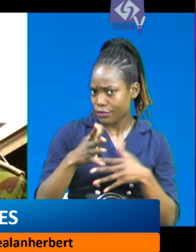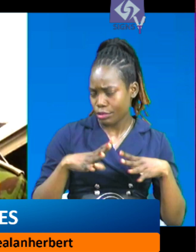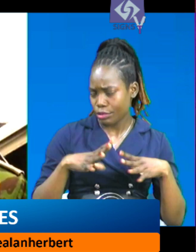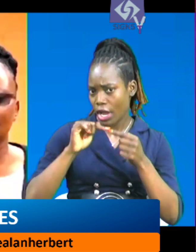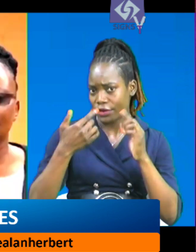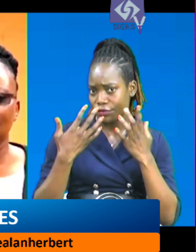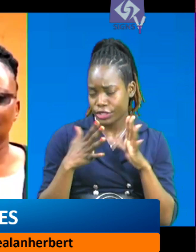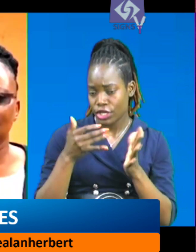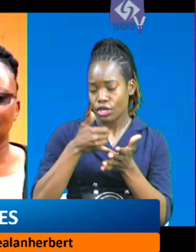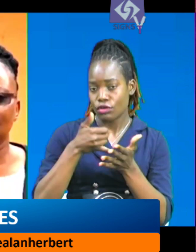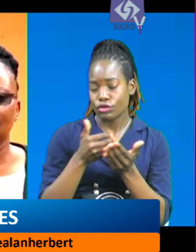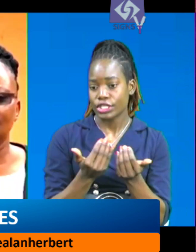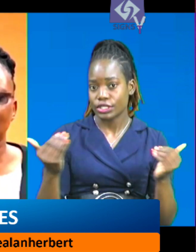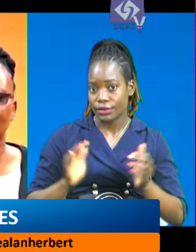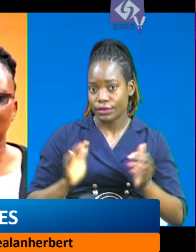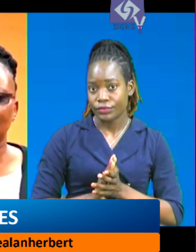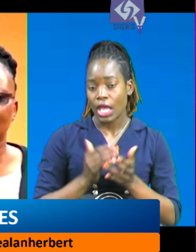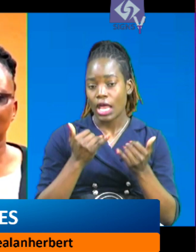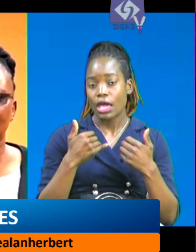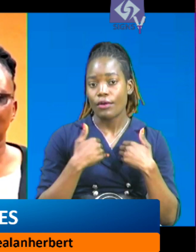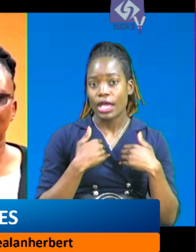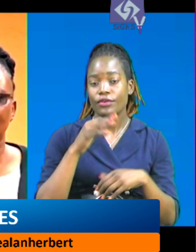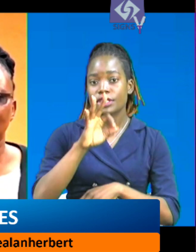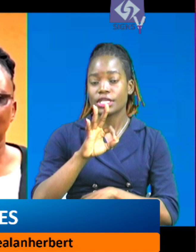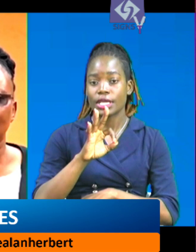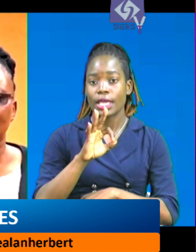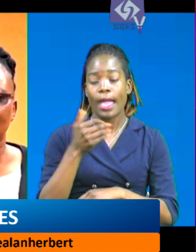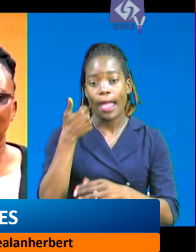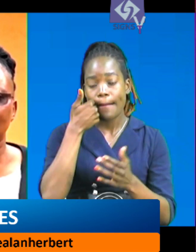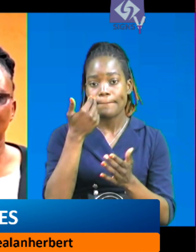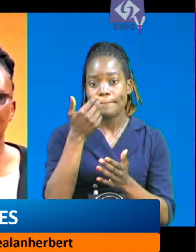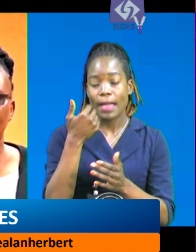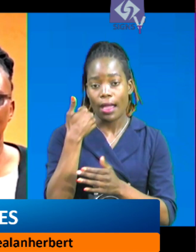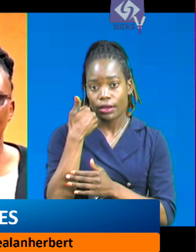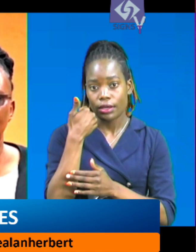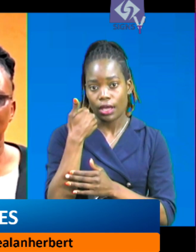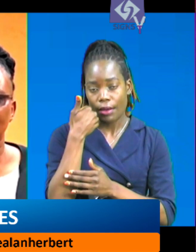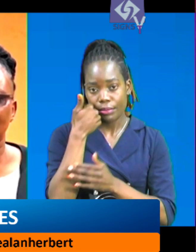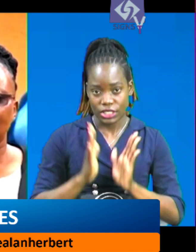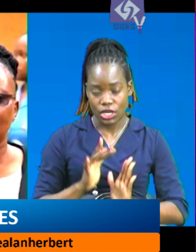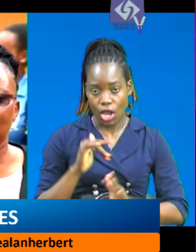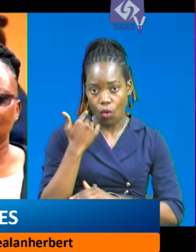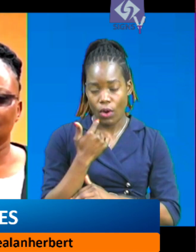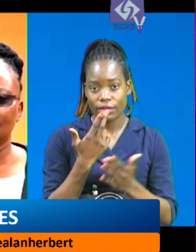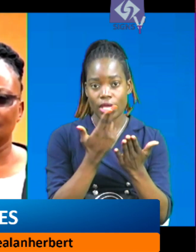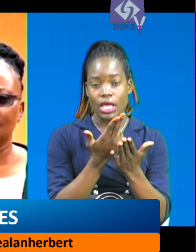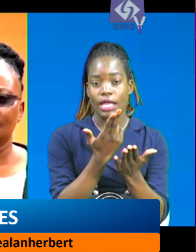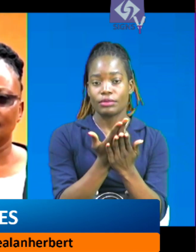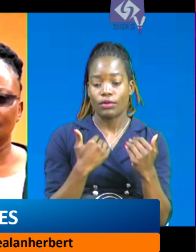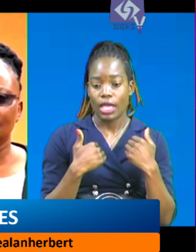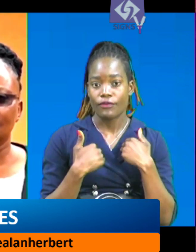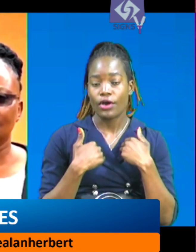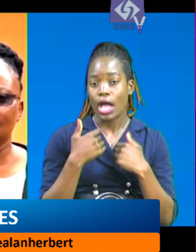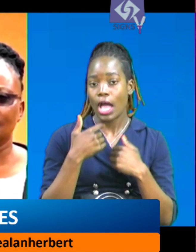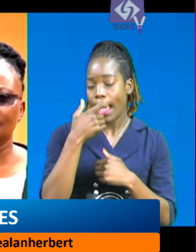5 kukiwemo watoto. Right now we have 3 patients who are admitted. They are in stable condition. There is a young boy who is 6 years